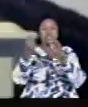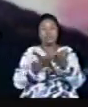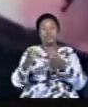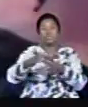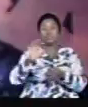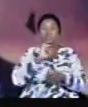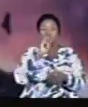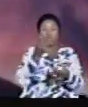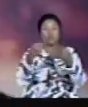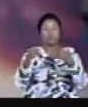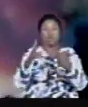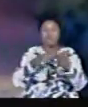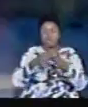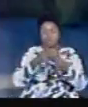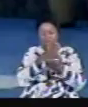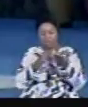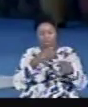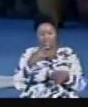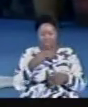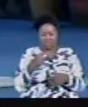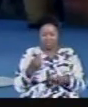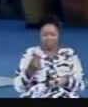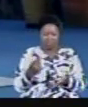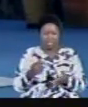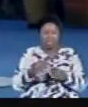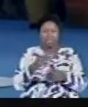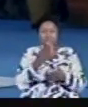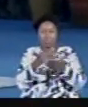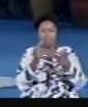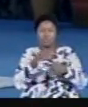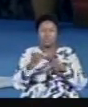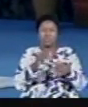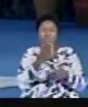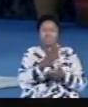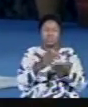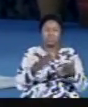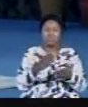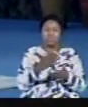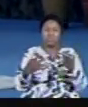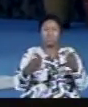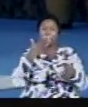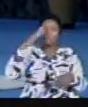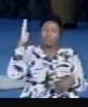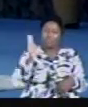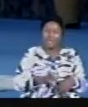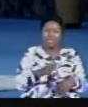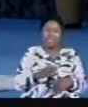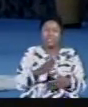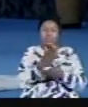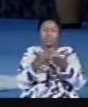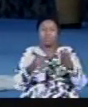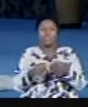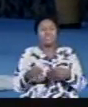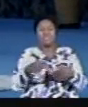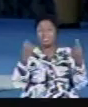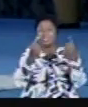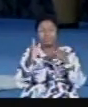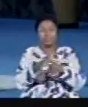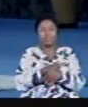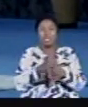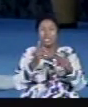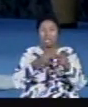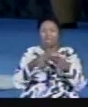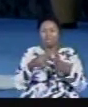doing something naughty, something evil, something sinful. And you